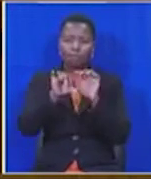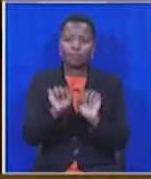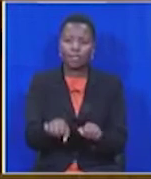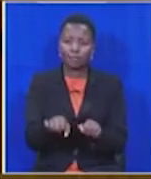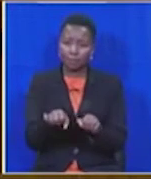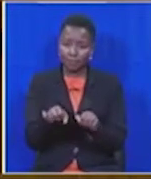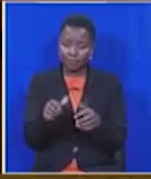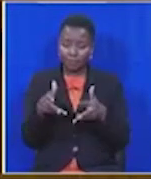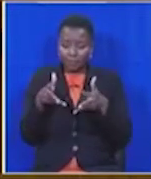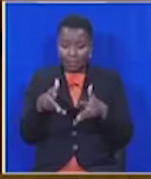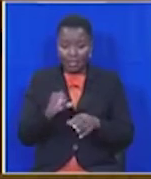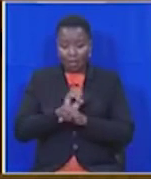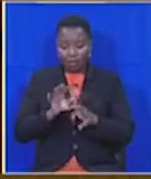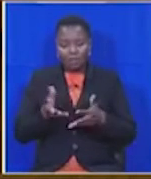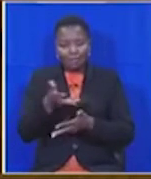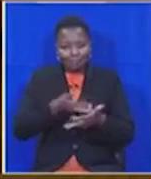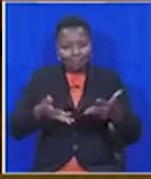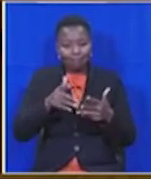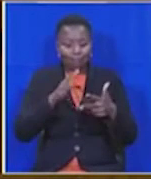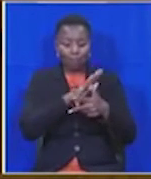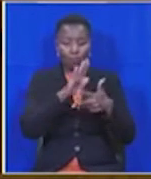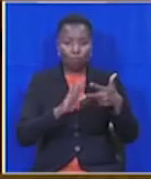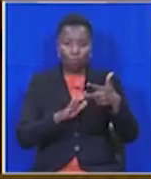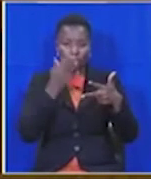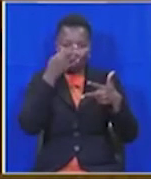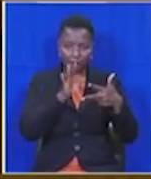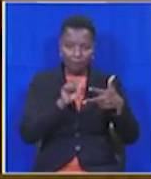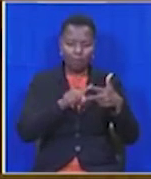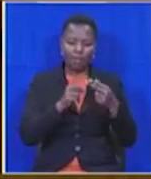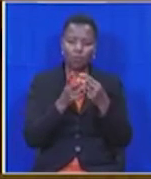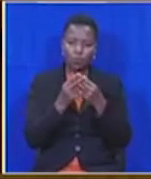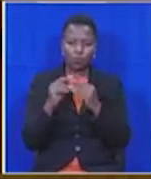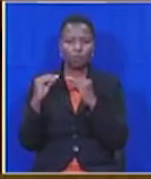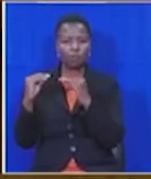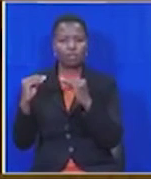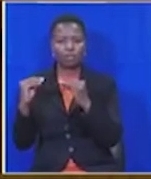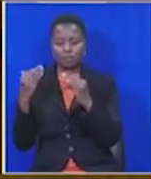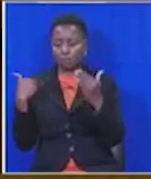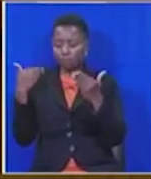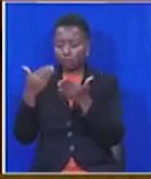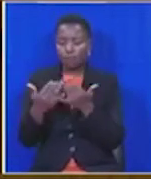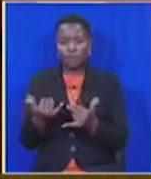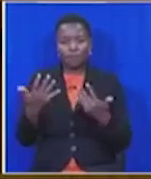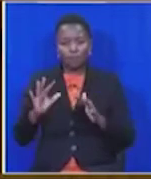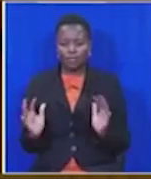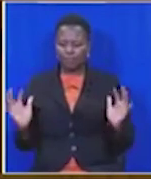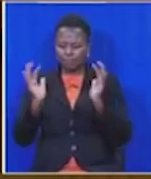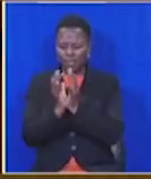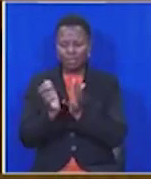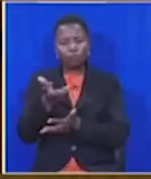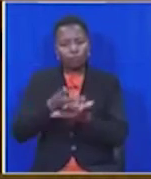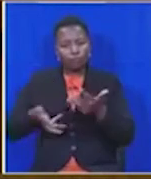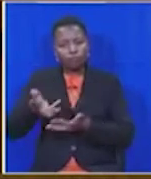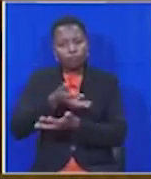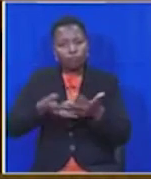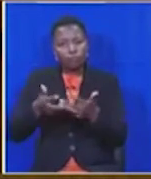have begun this conversation amongst all of us. In the past few months, the growing challenge and our transformation agenda have